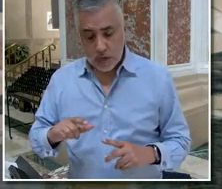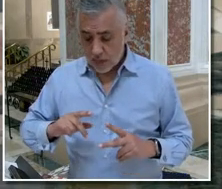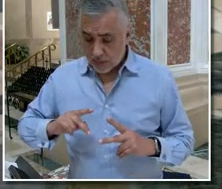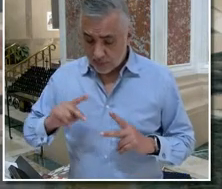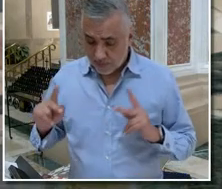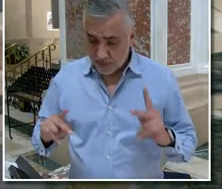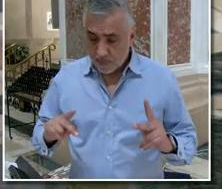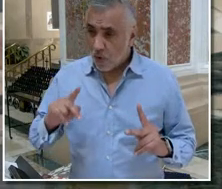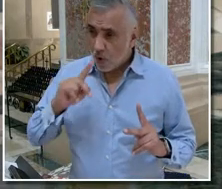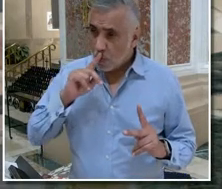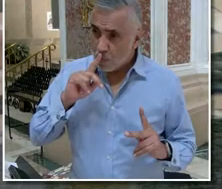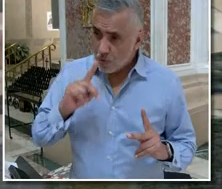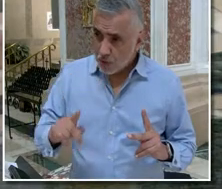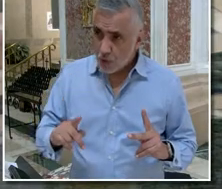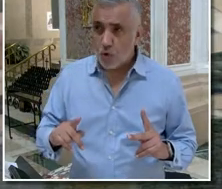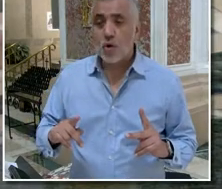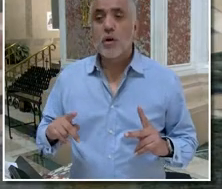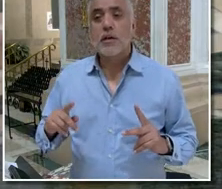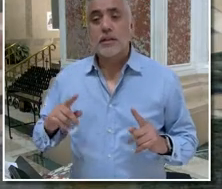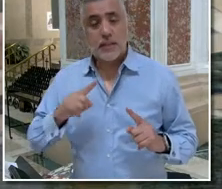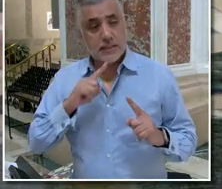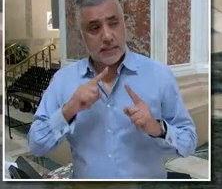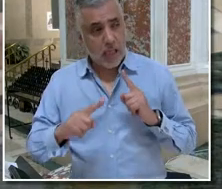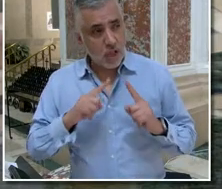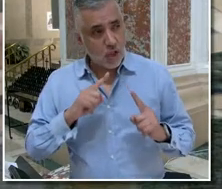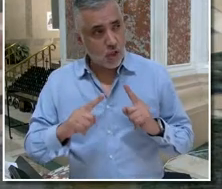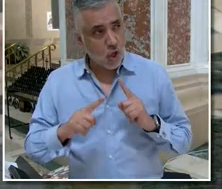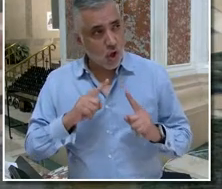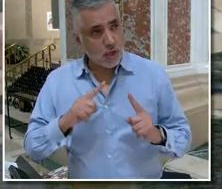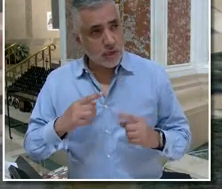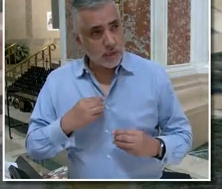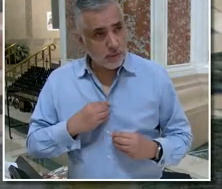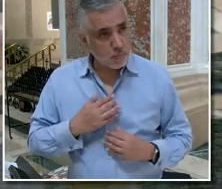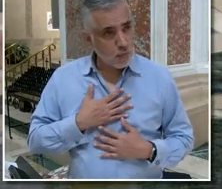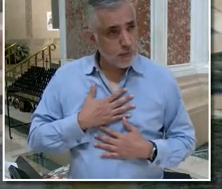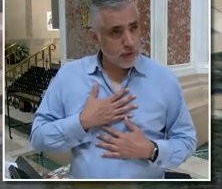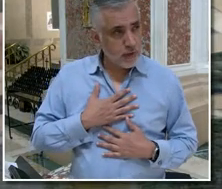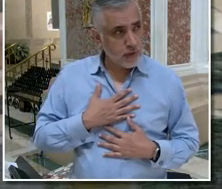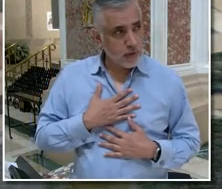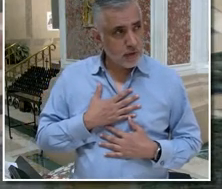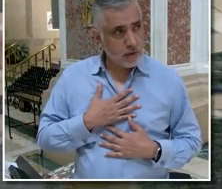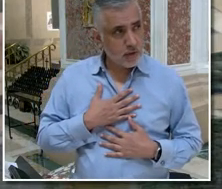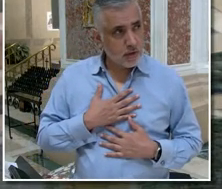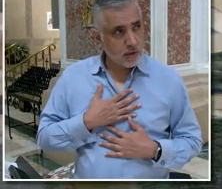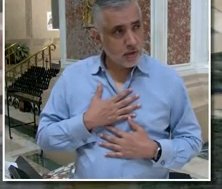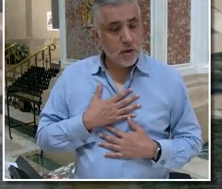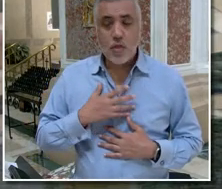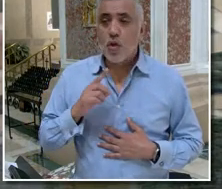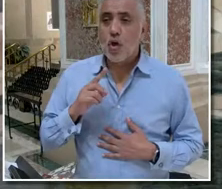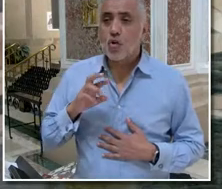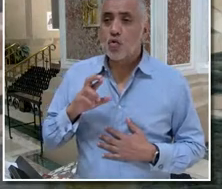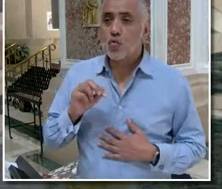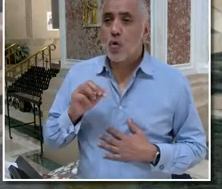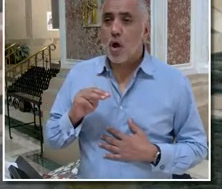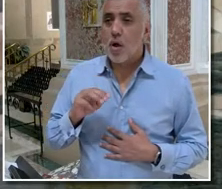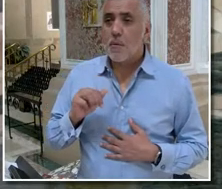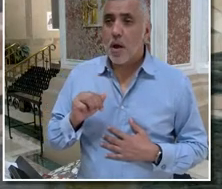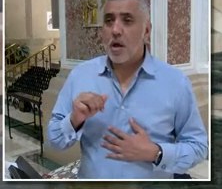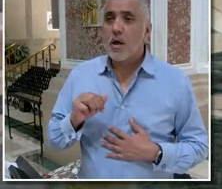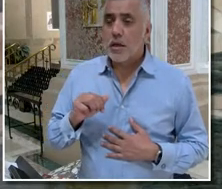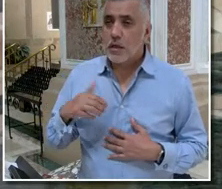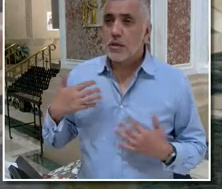real. The dialogue is moving. The drama